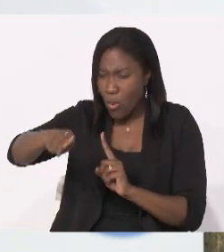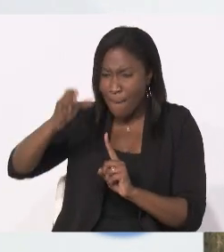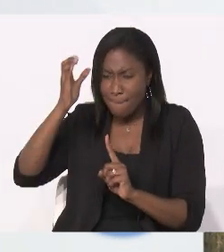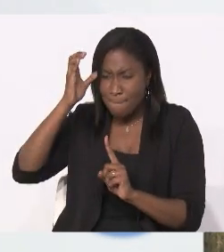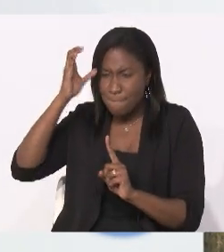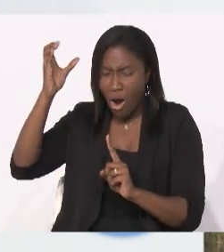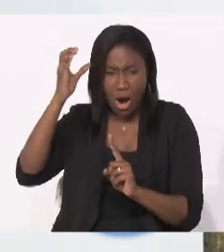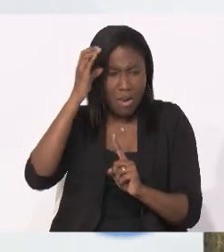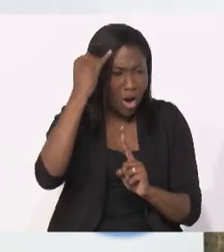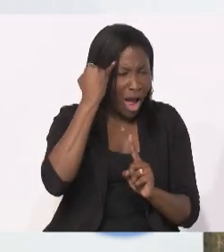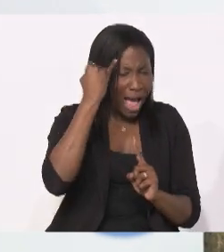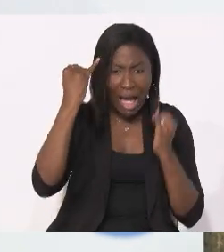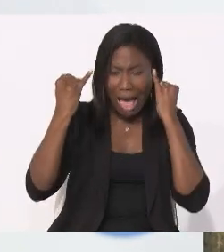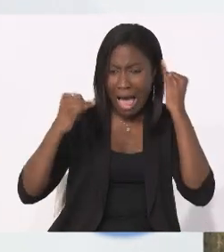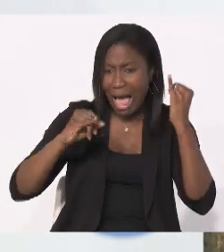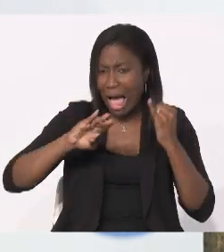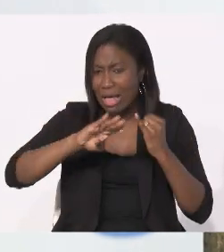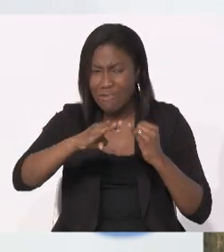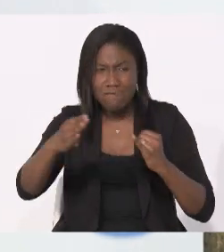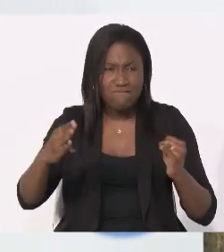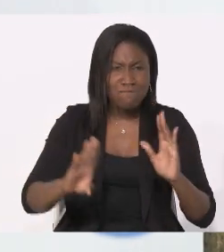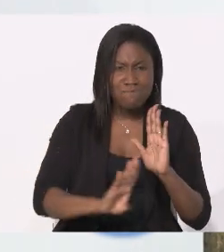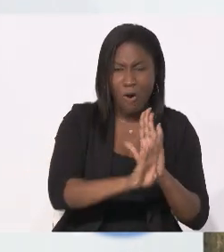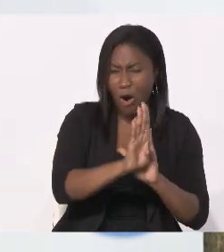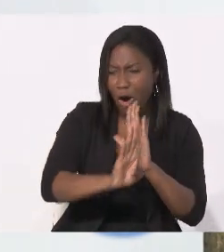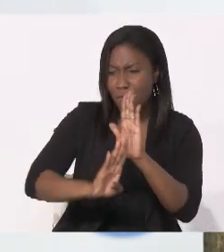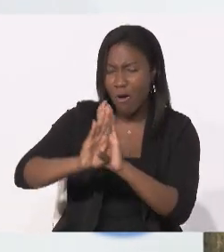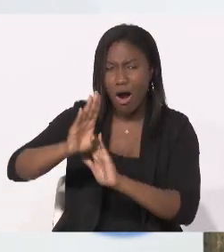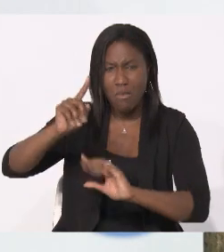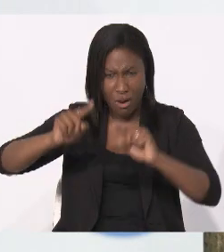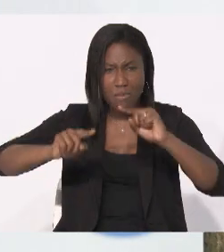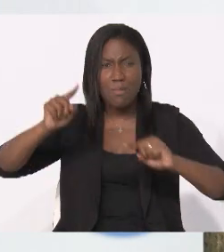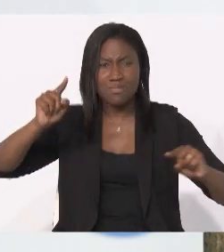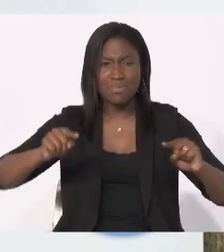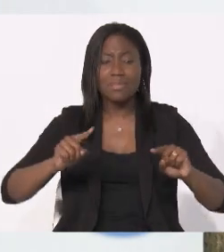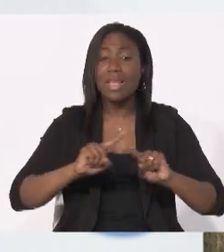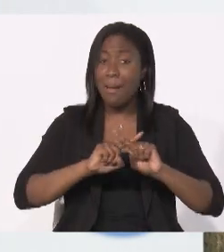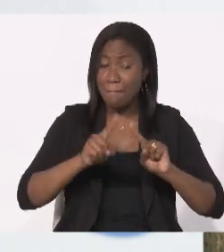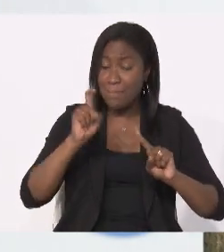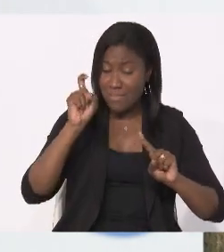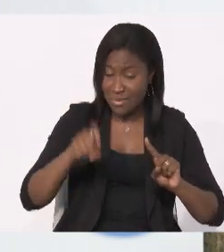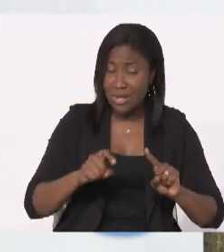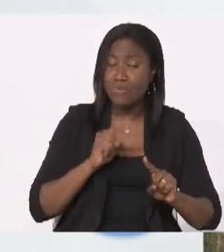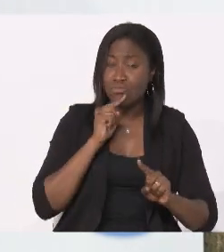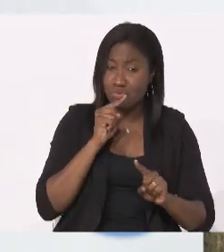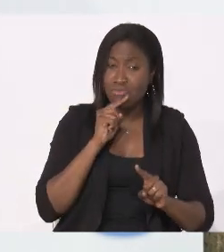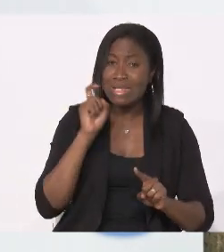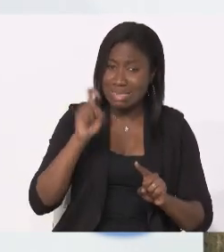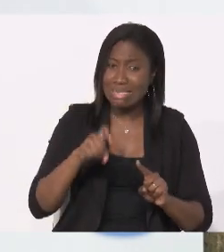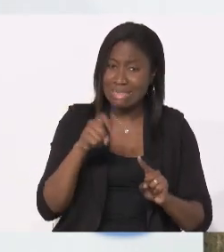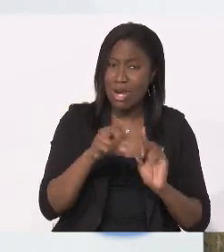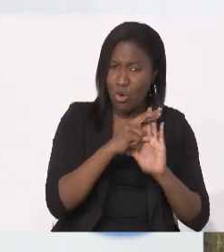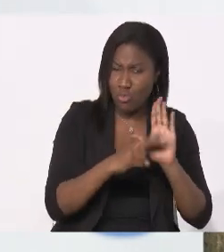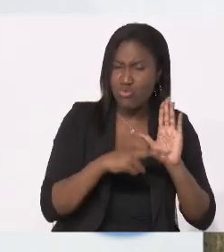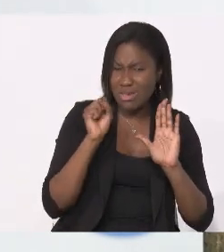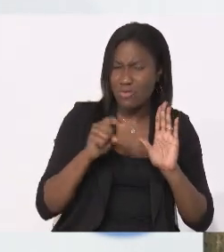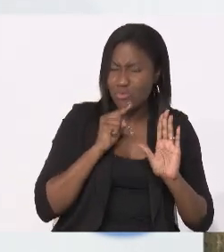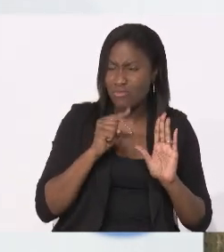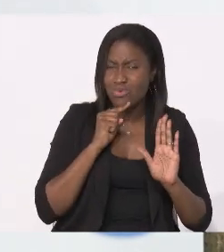same ecosystem can develop. And yeah, you do need regulations, of course. But it